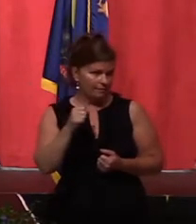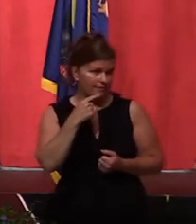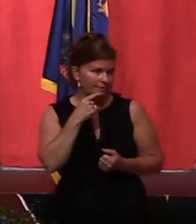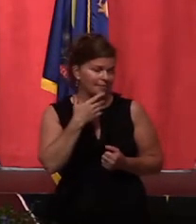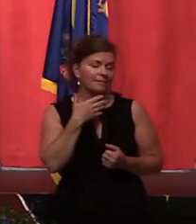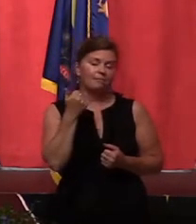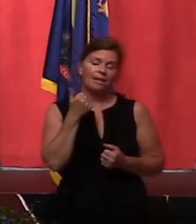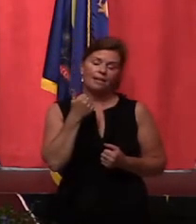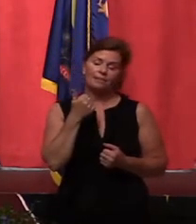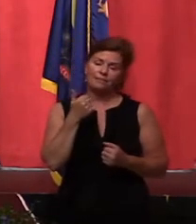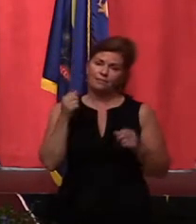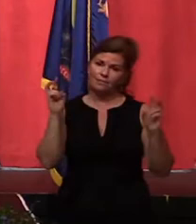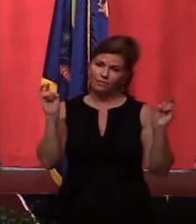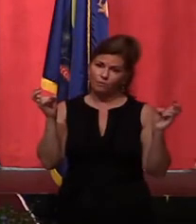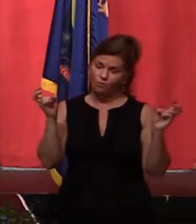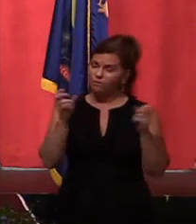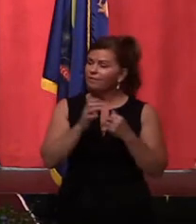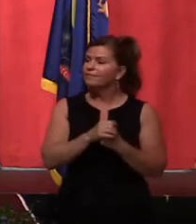best, and I quote,